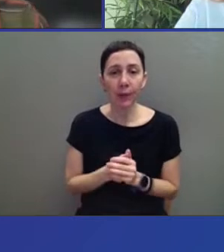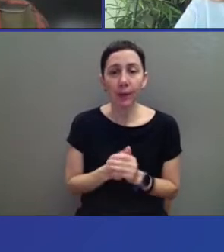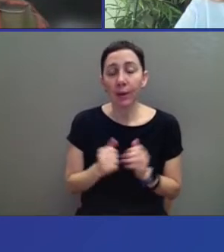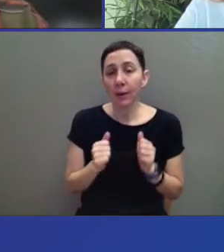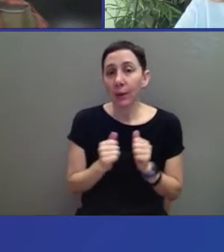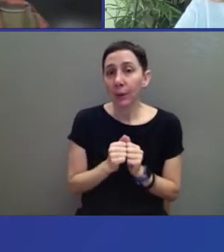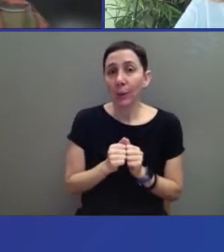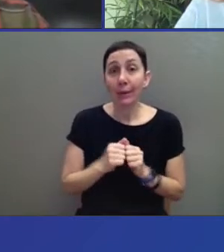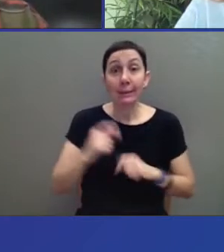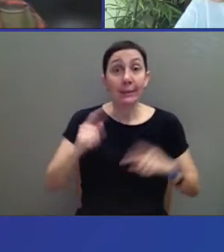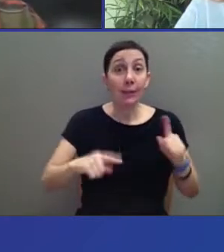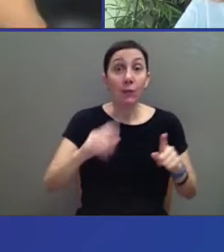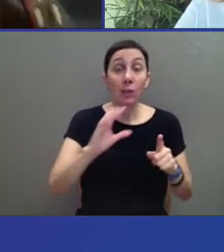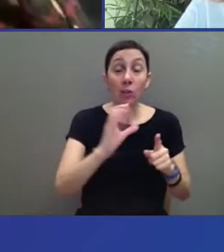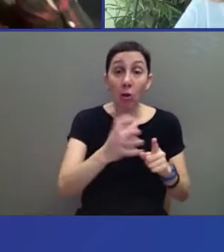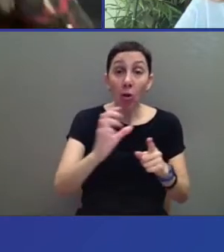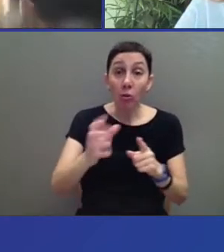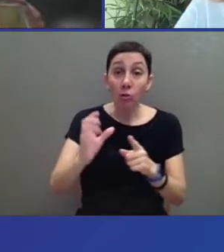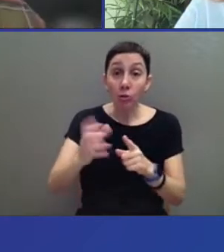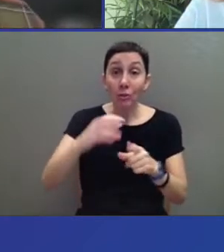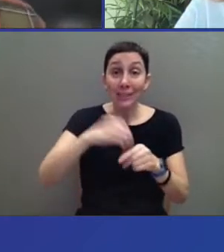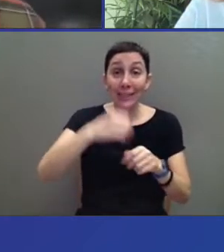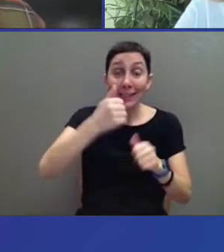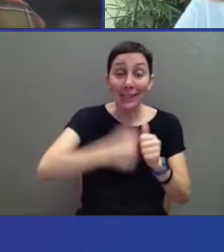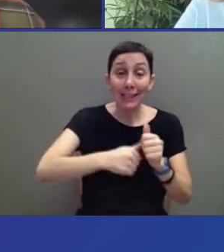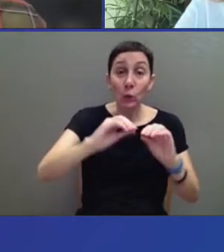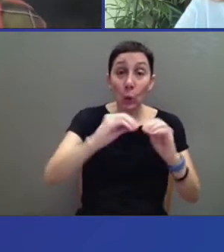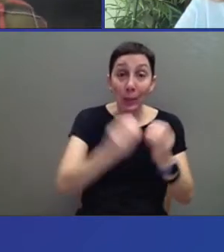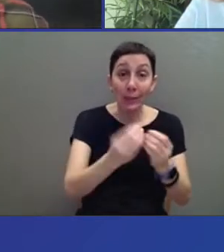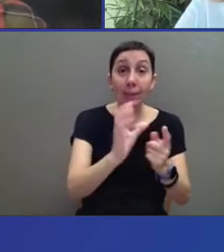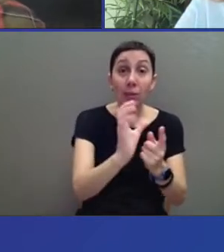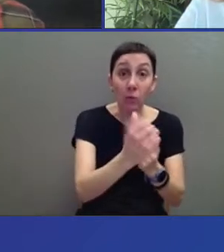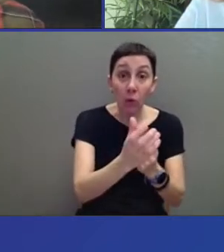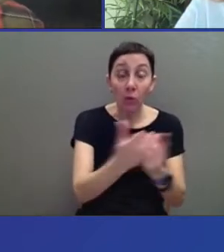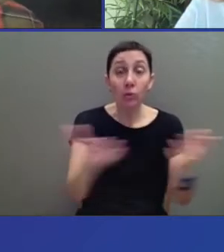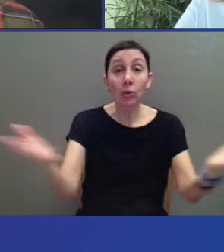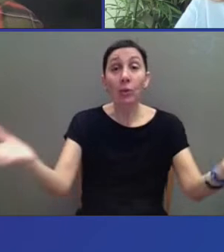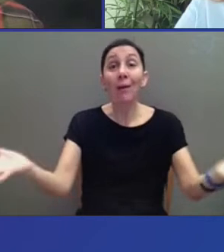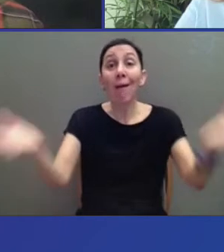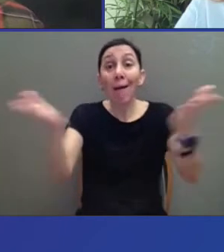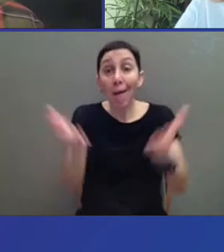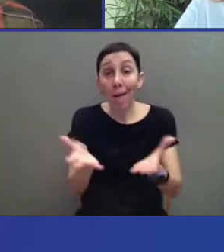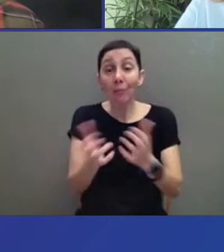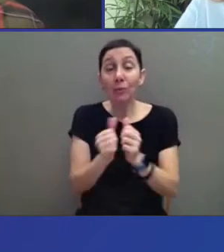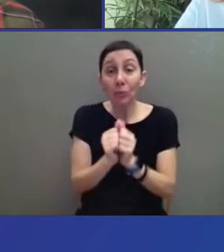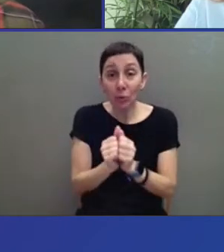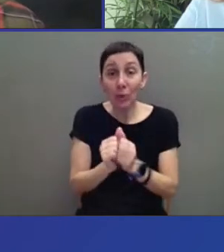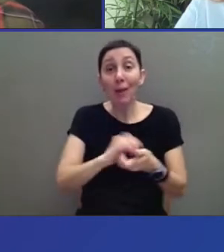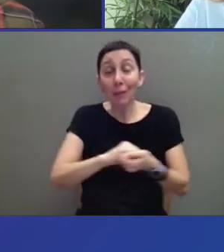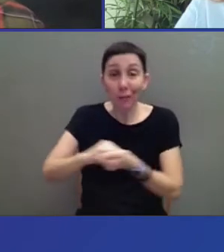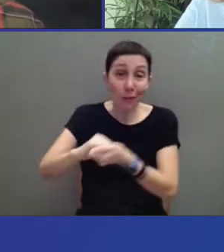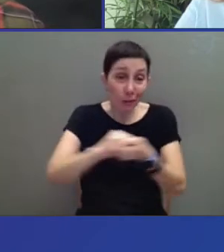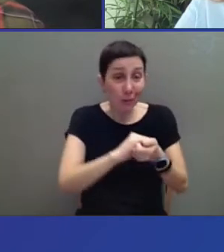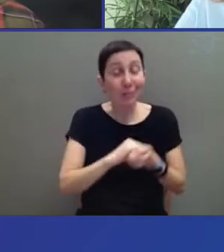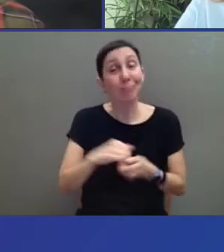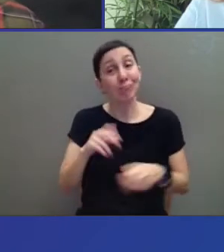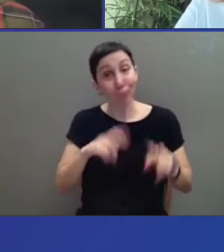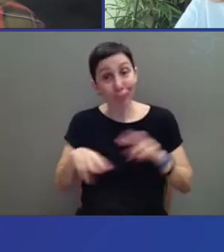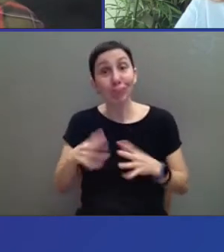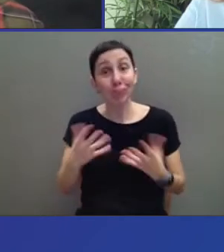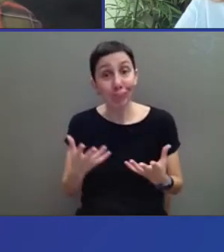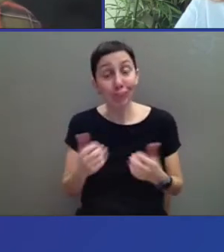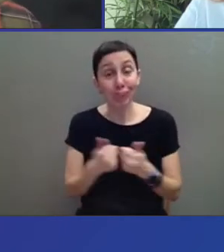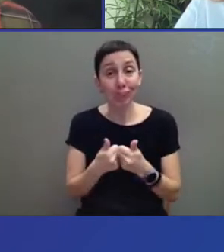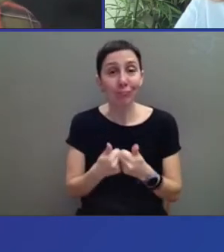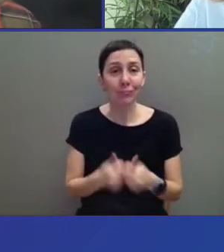various cultures at each of our organizations, and how that plays out when you're collaborating in this way. So